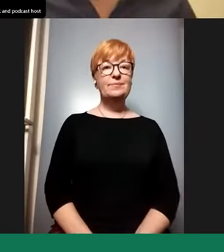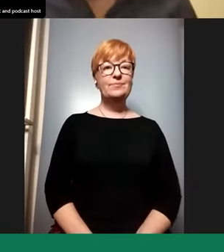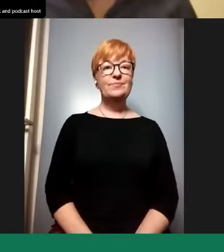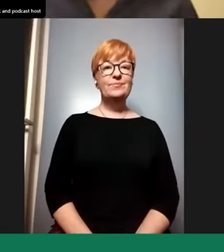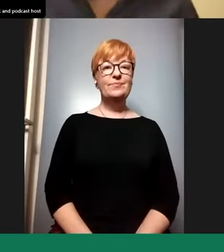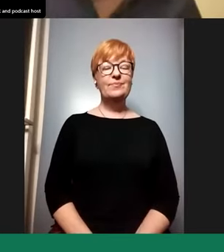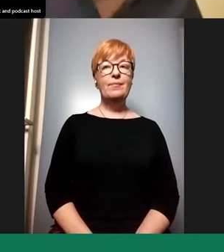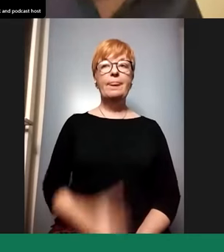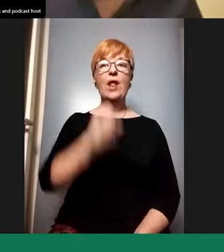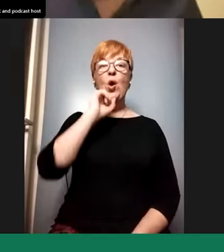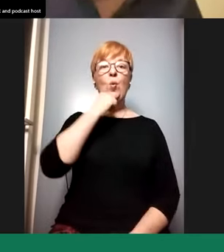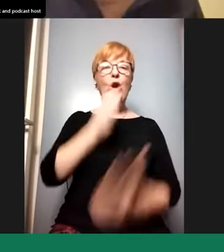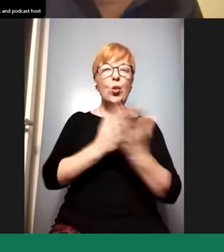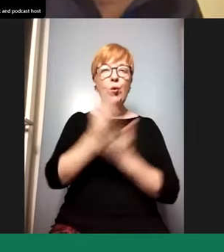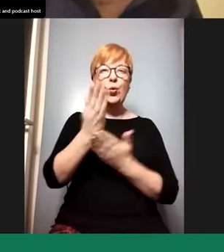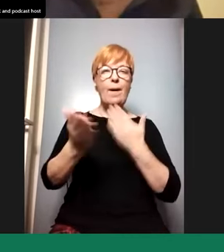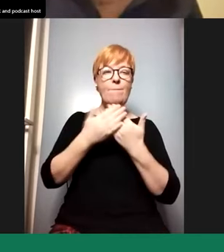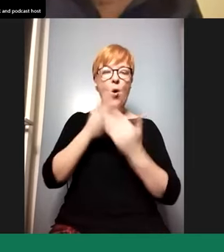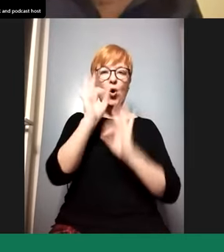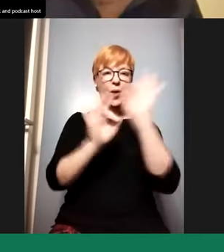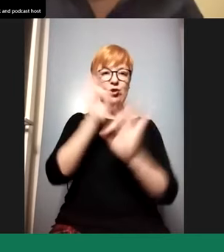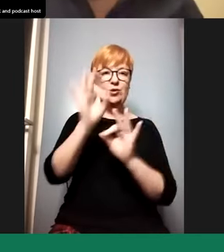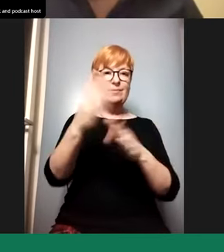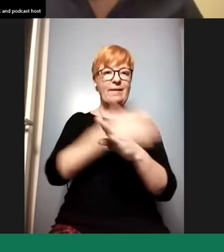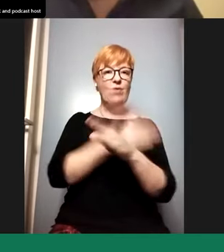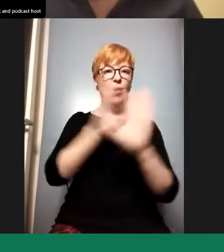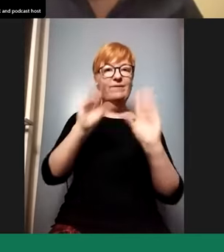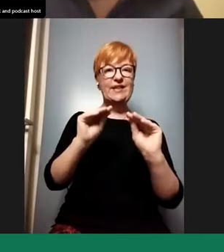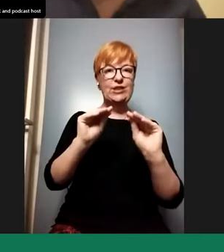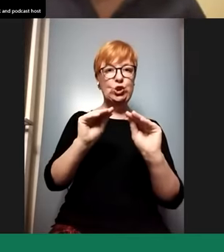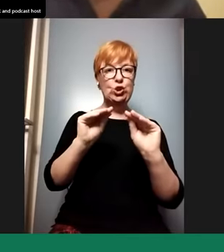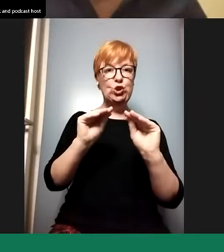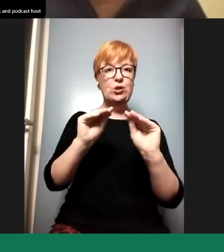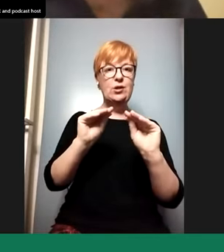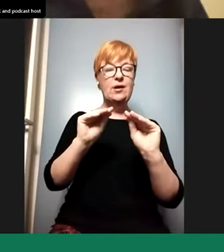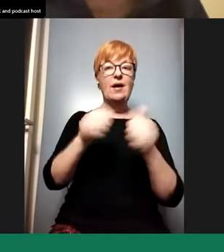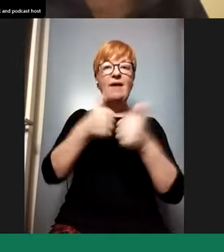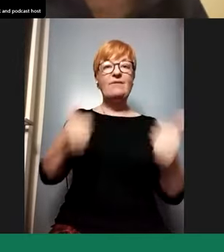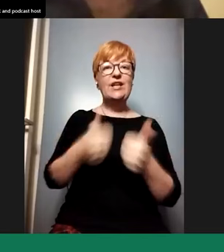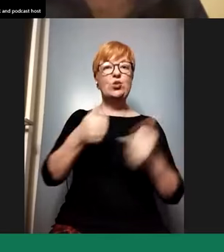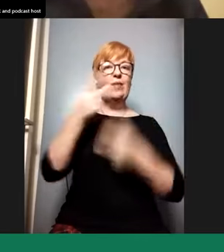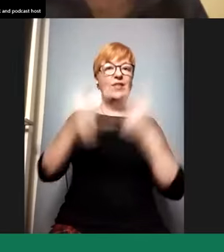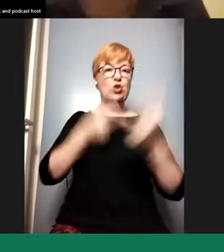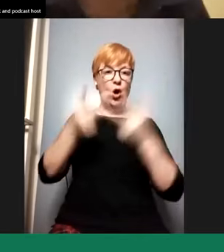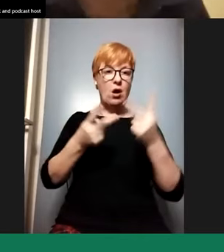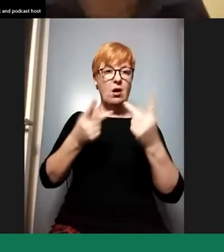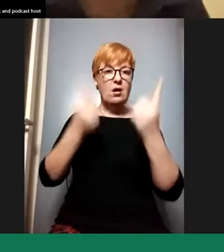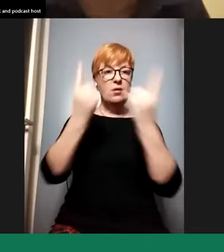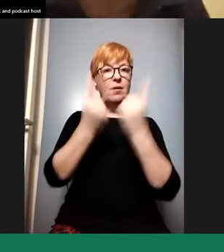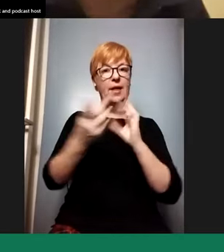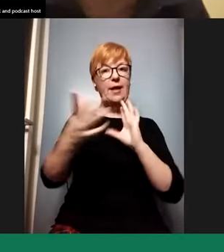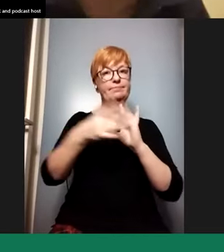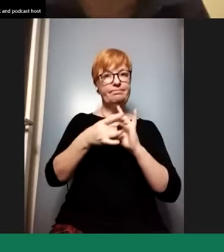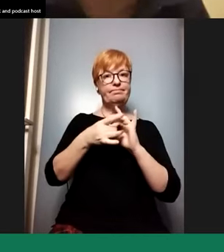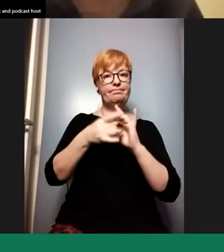I'm going to go through a few more questions before we wrap it up, and we'll end with a song. So we've had something in from